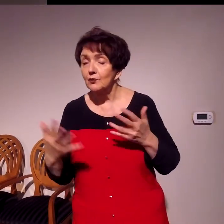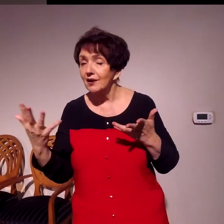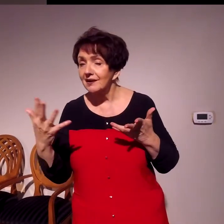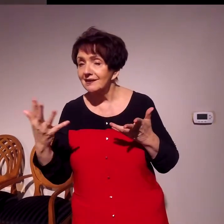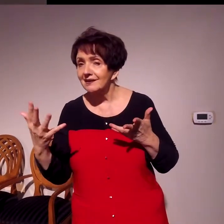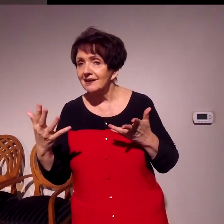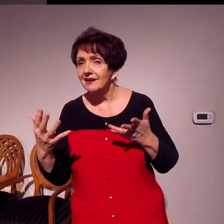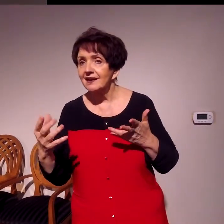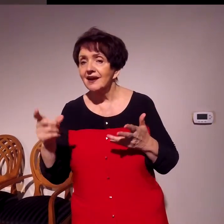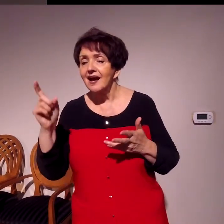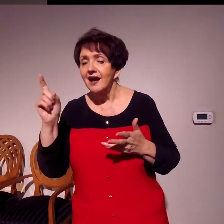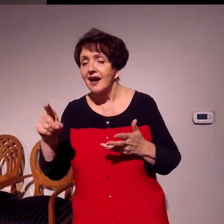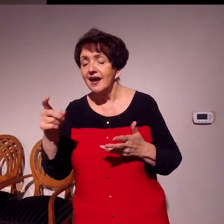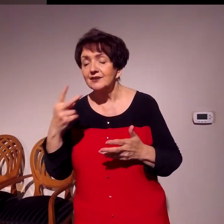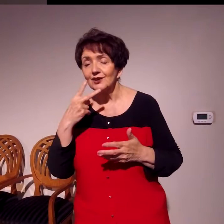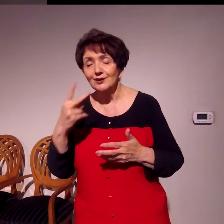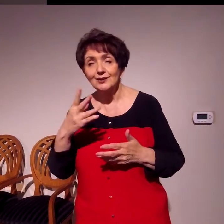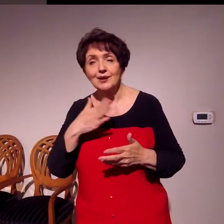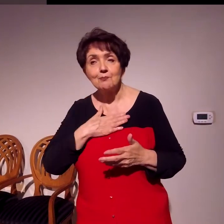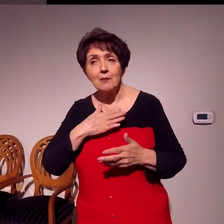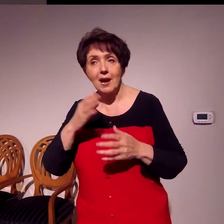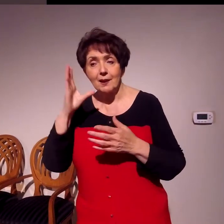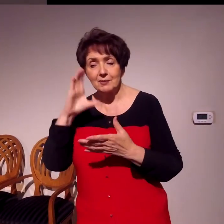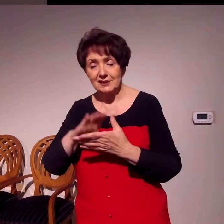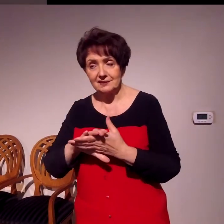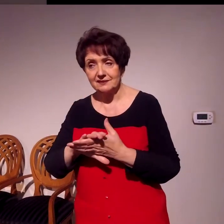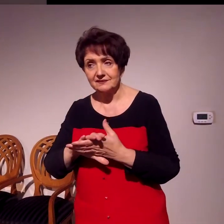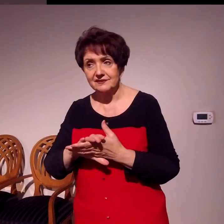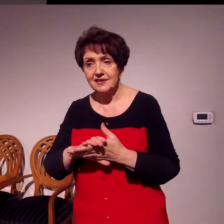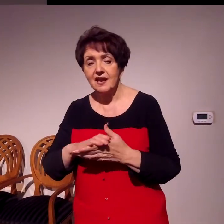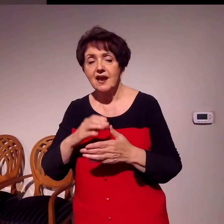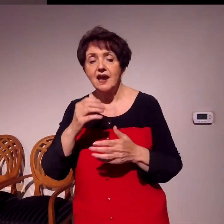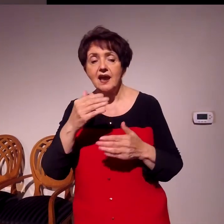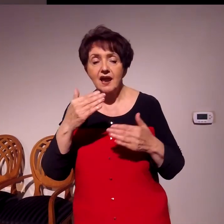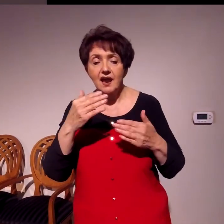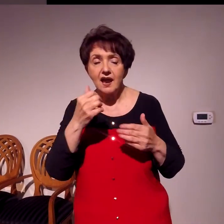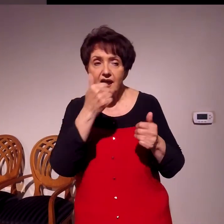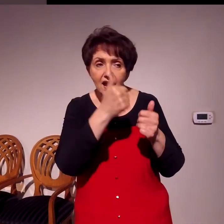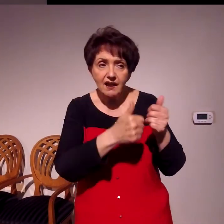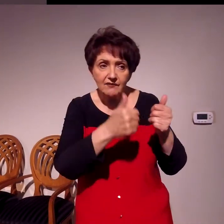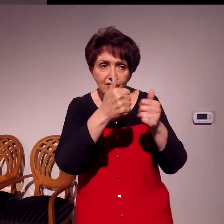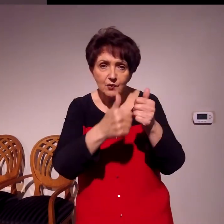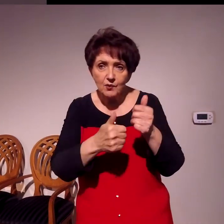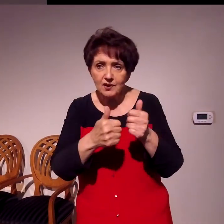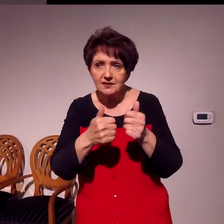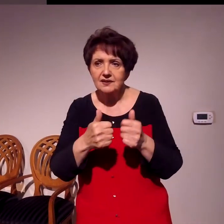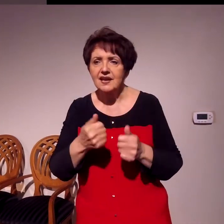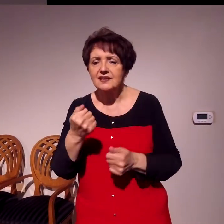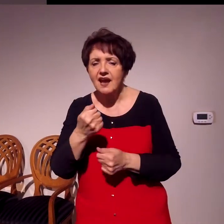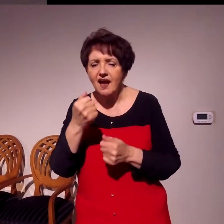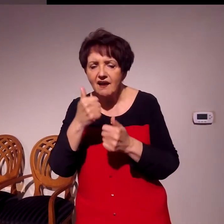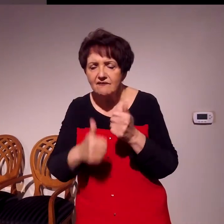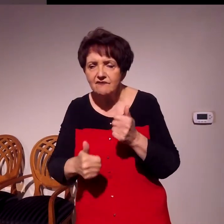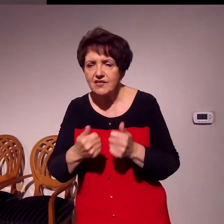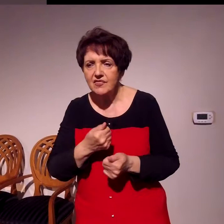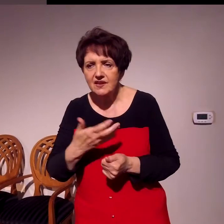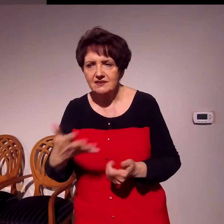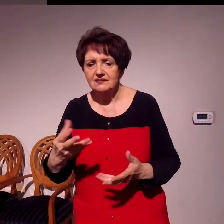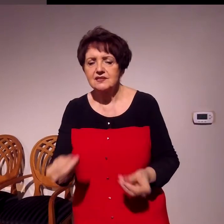I've had to look at my own belief. Everybody and everything is more important than I am.